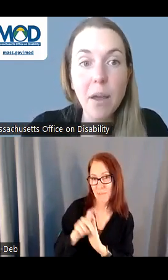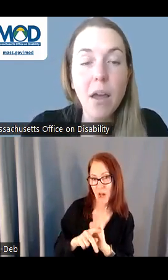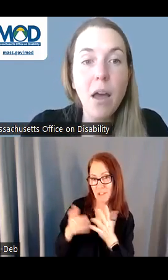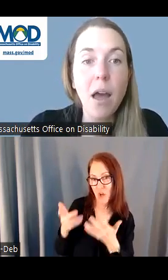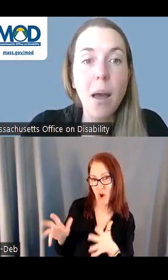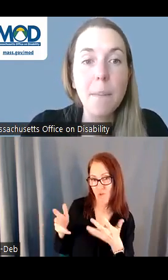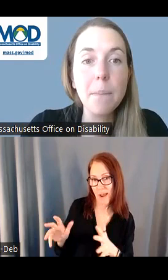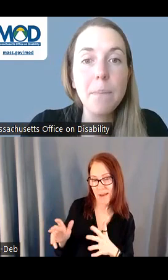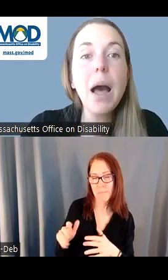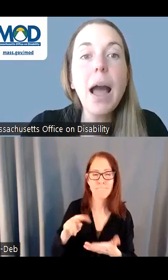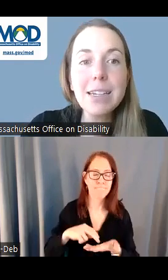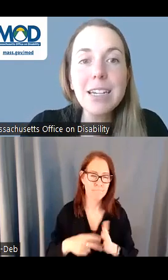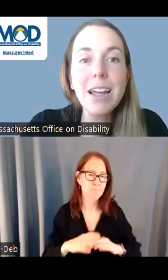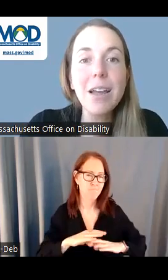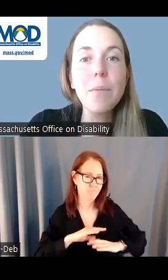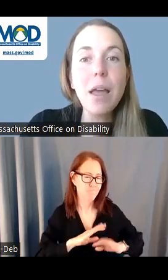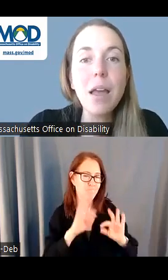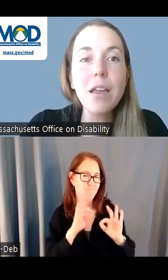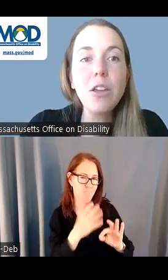shape. But